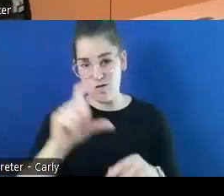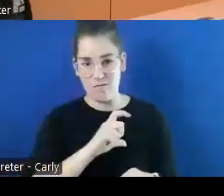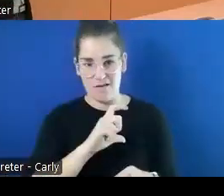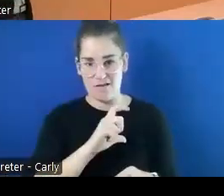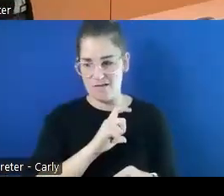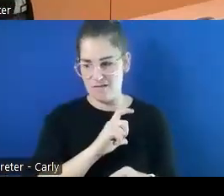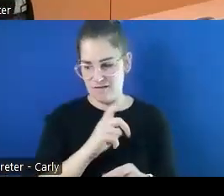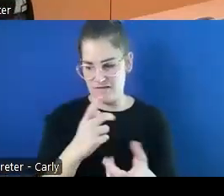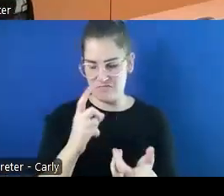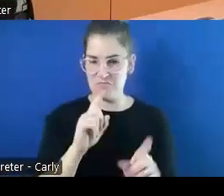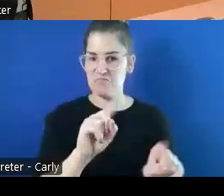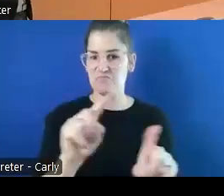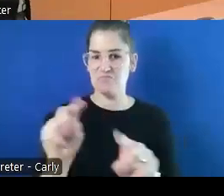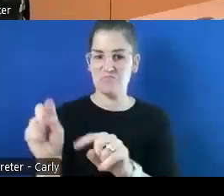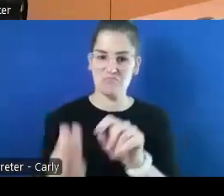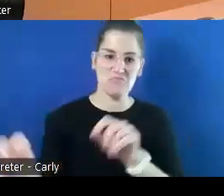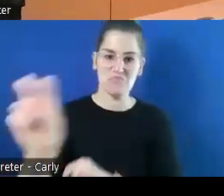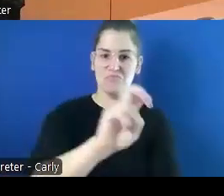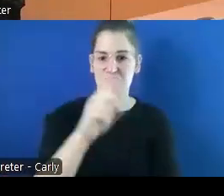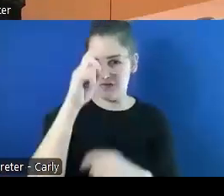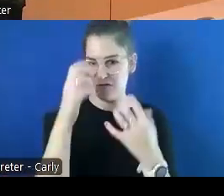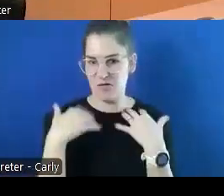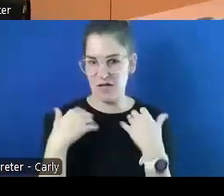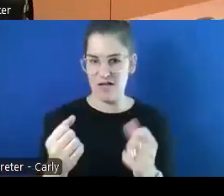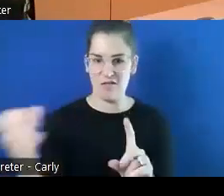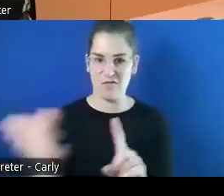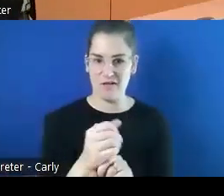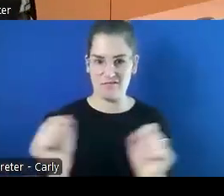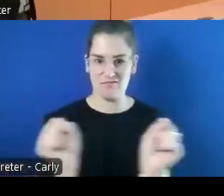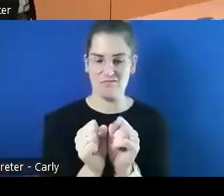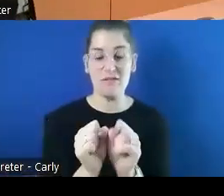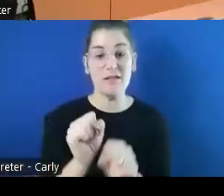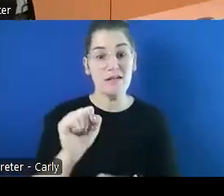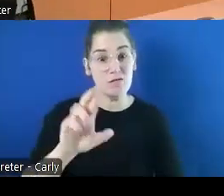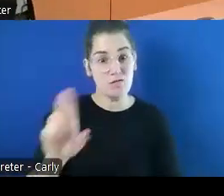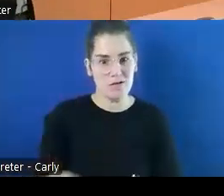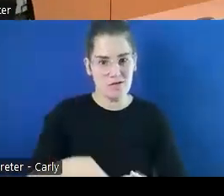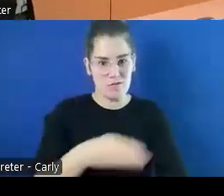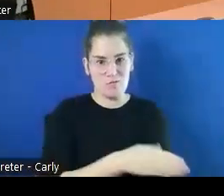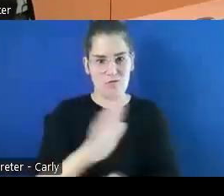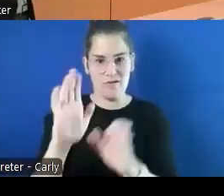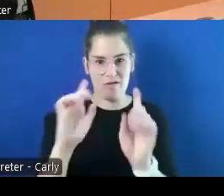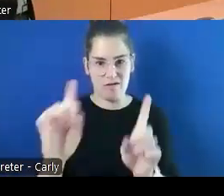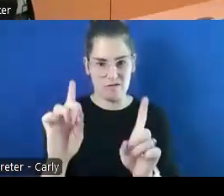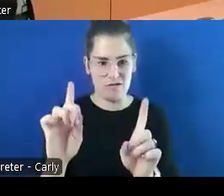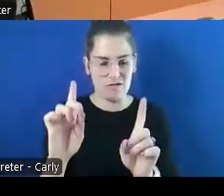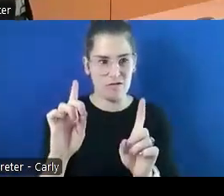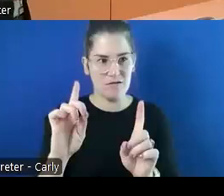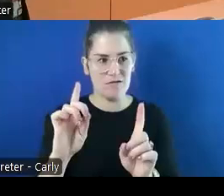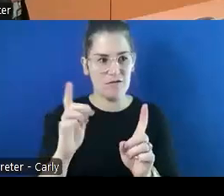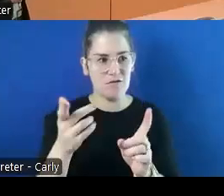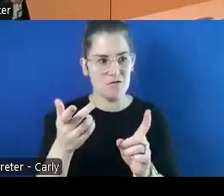out to these mental health kind of arrests, and that the city of Rochester was improving the kind of education that